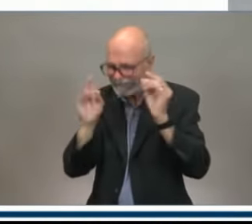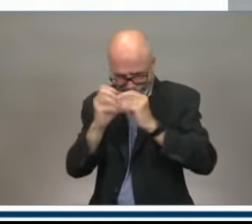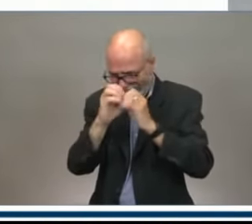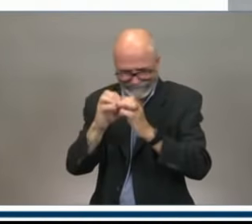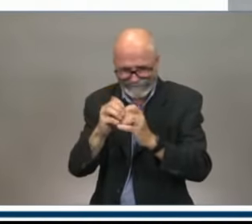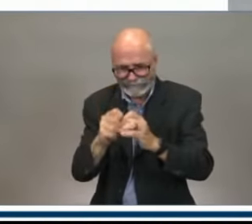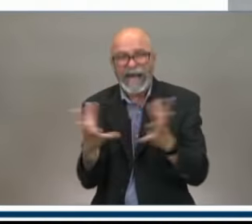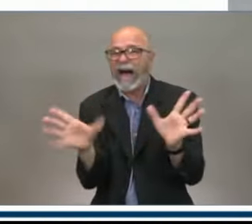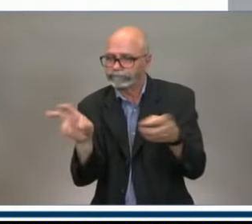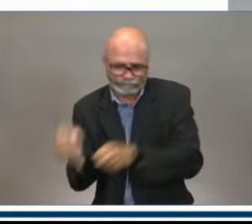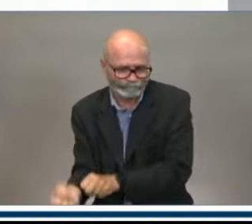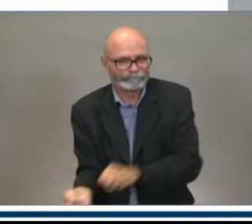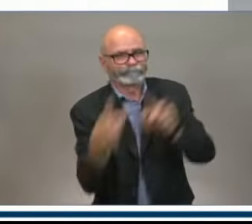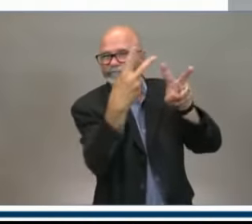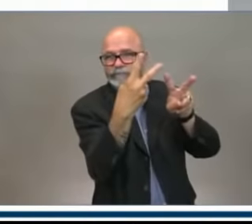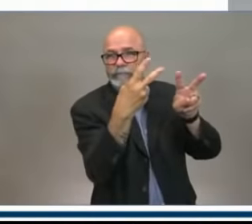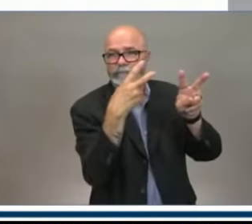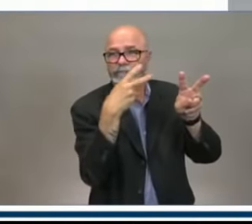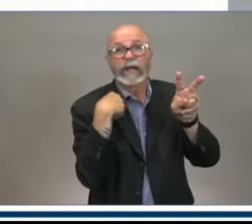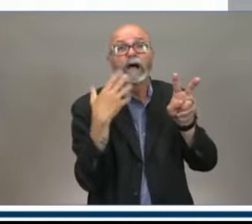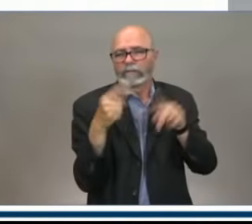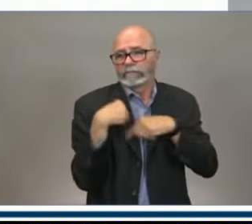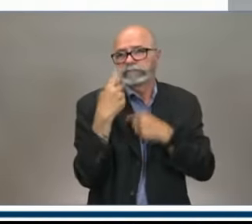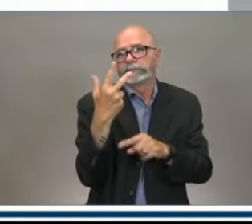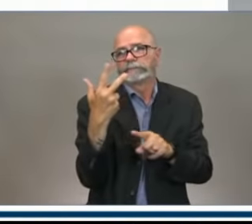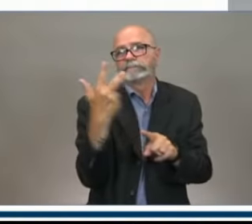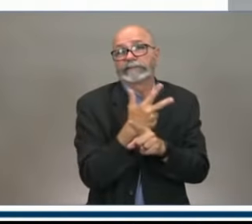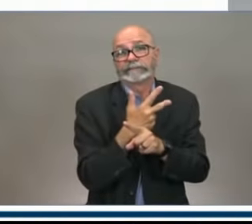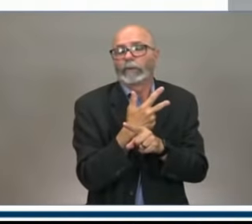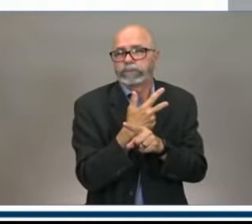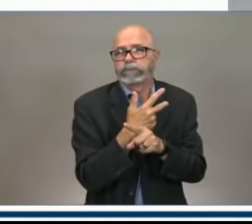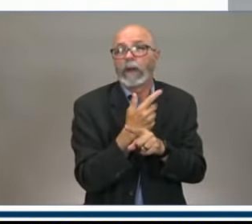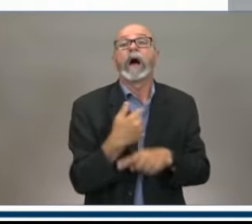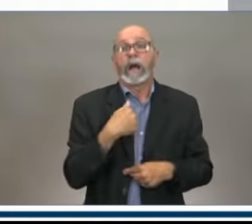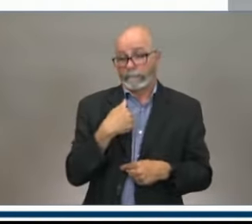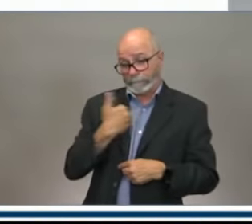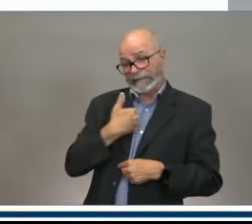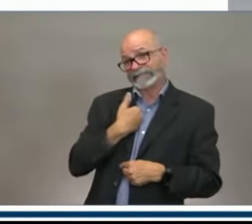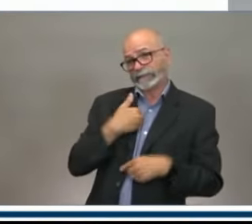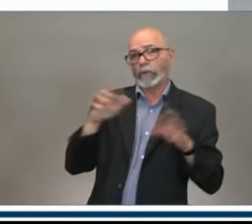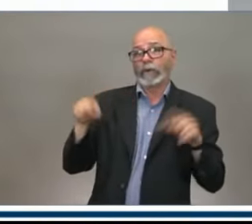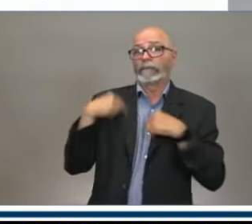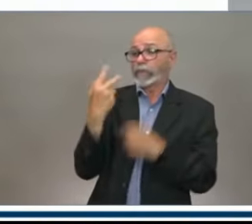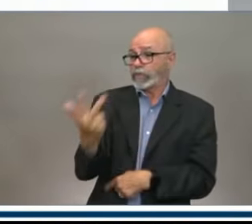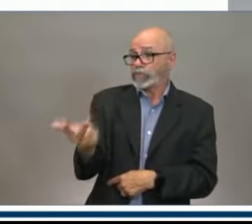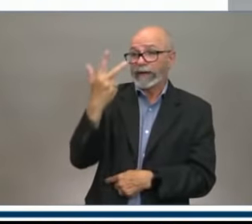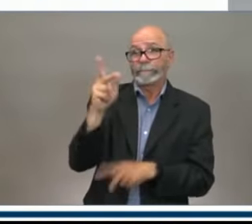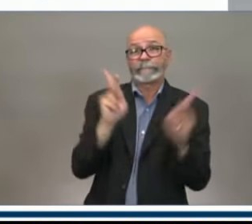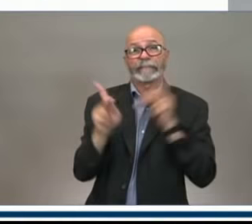April till now is I have a team of 3 epidemiologists who are working 7 days a week to do all the basic